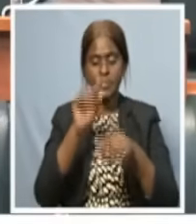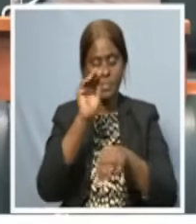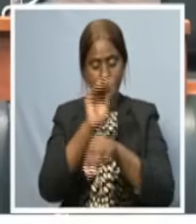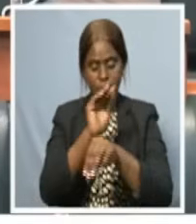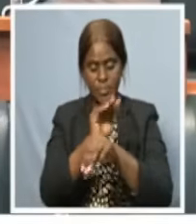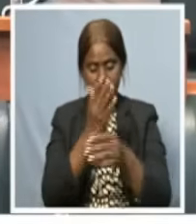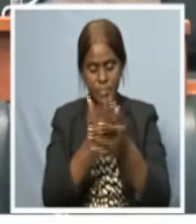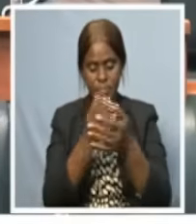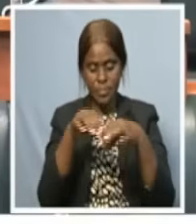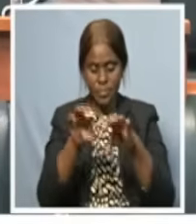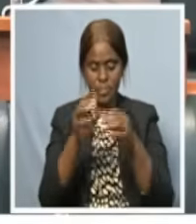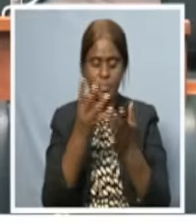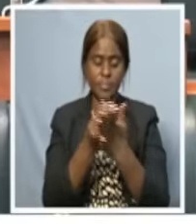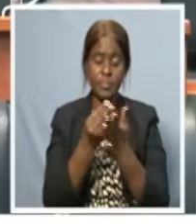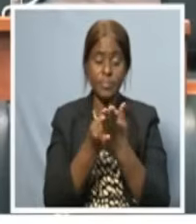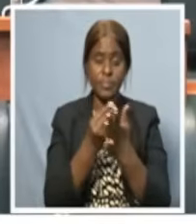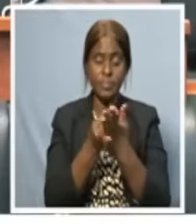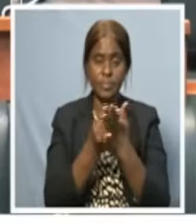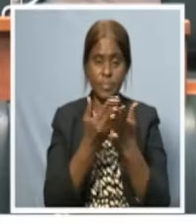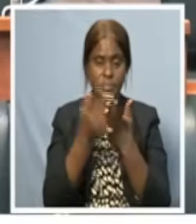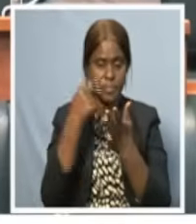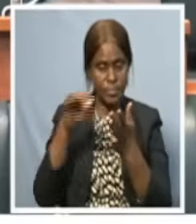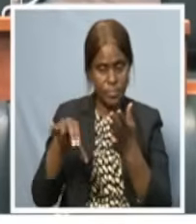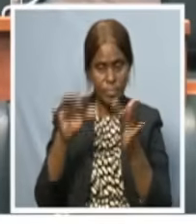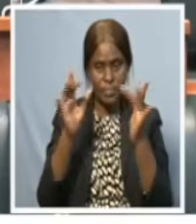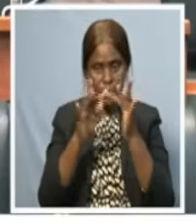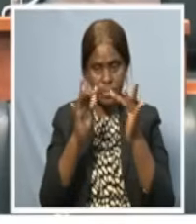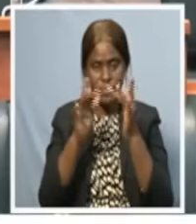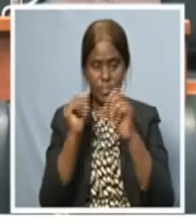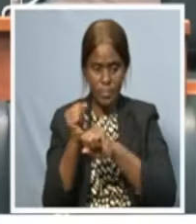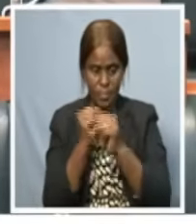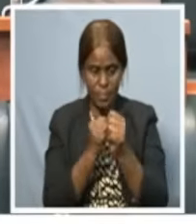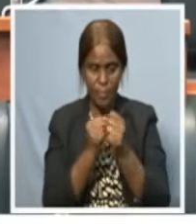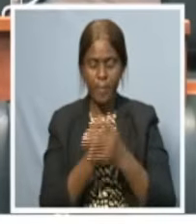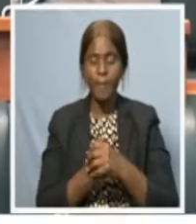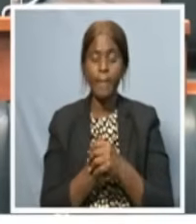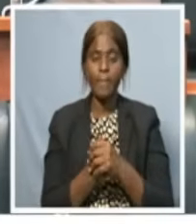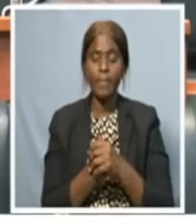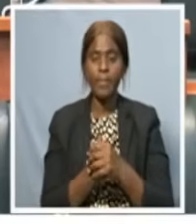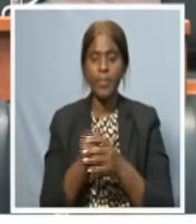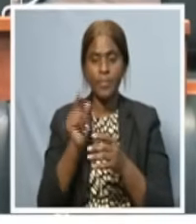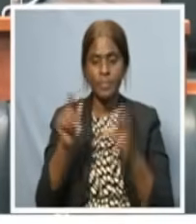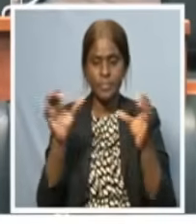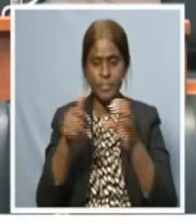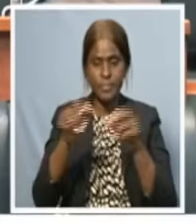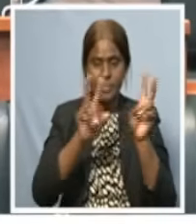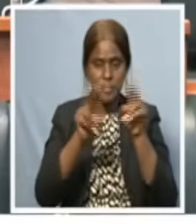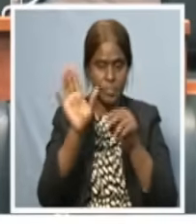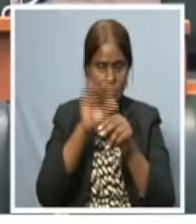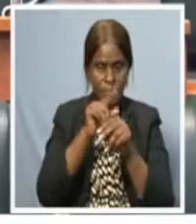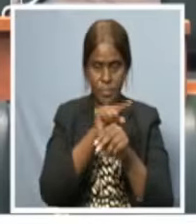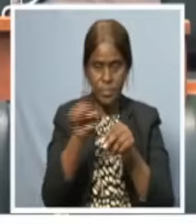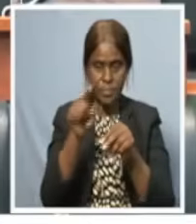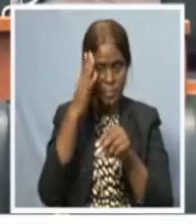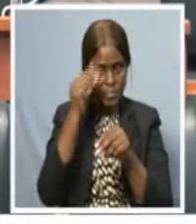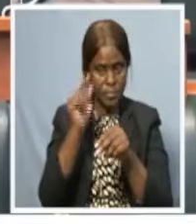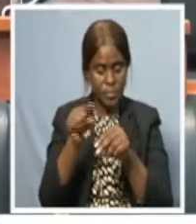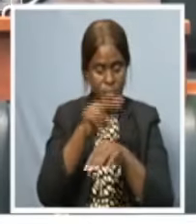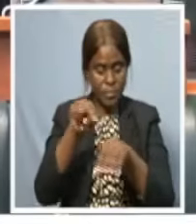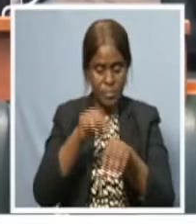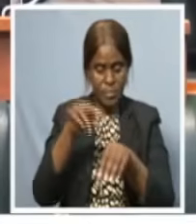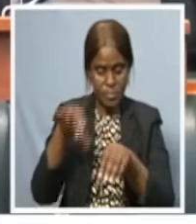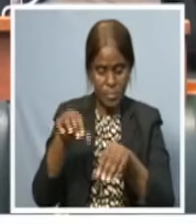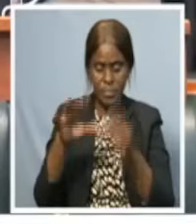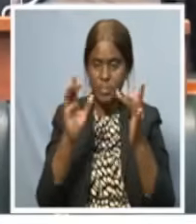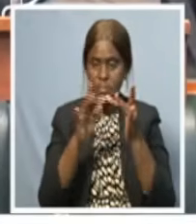comment on sustainable financing for child online protection. The committee observed that while the National